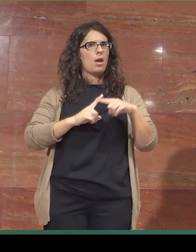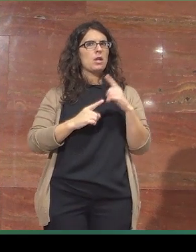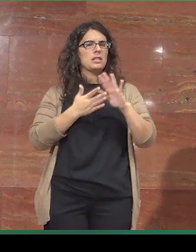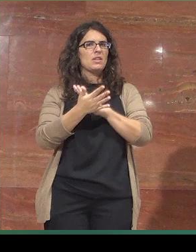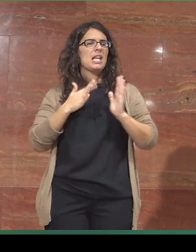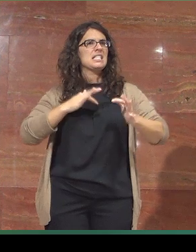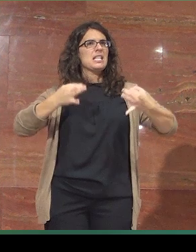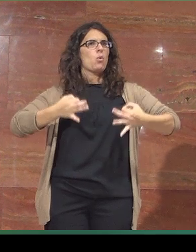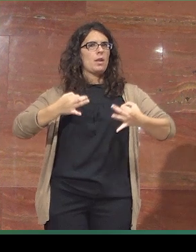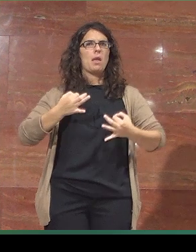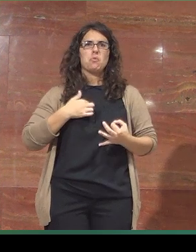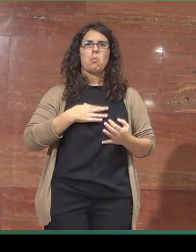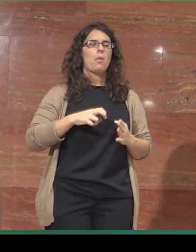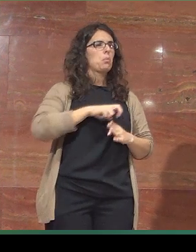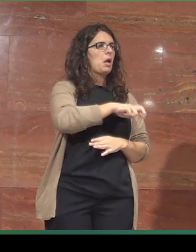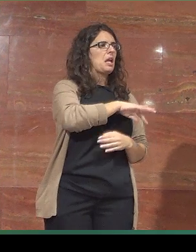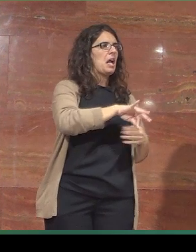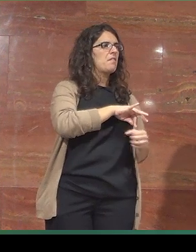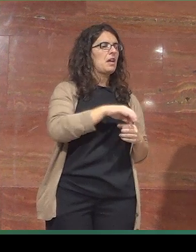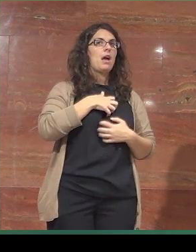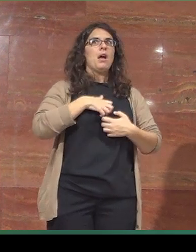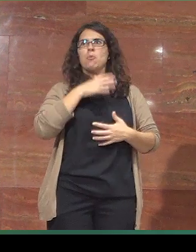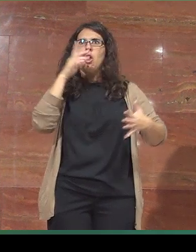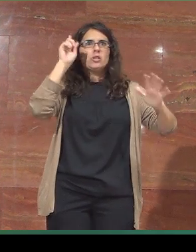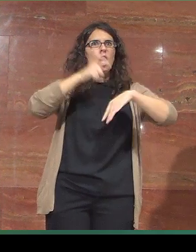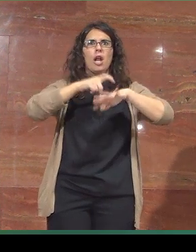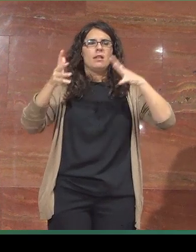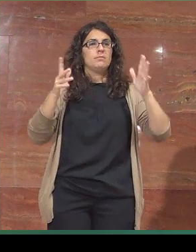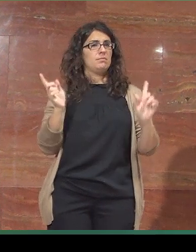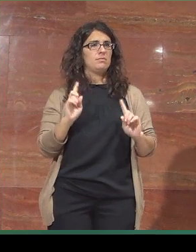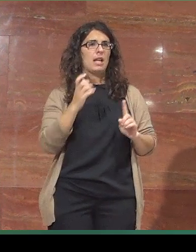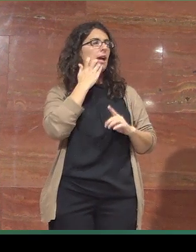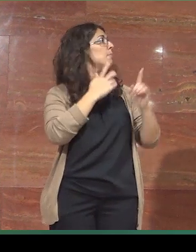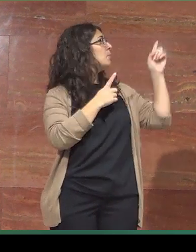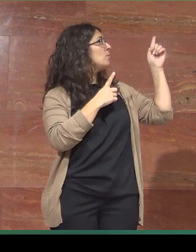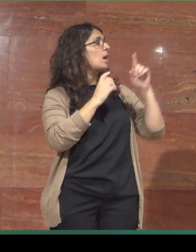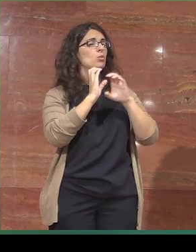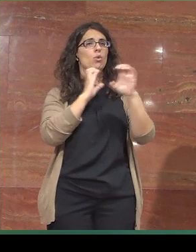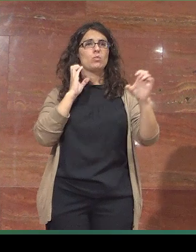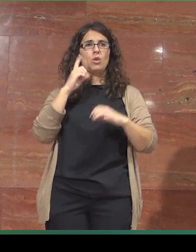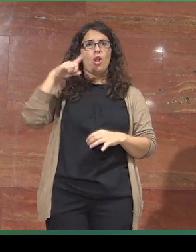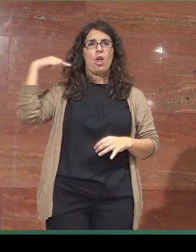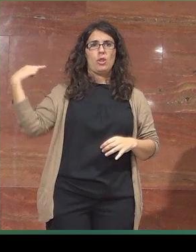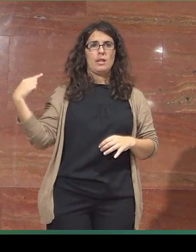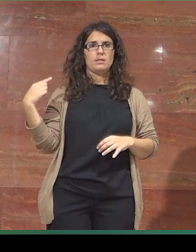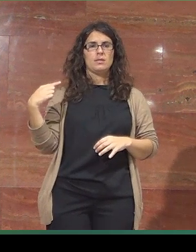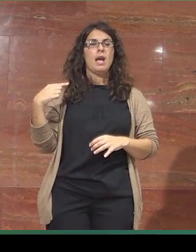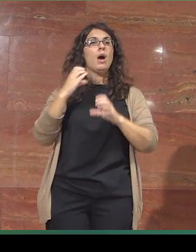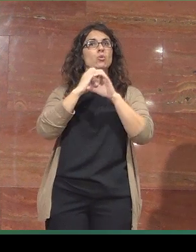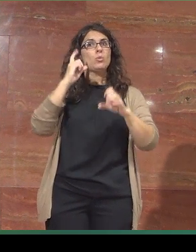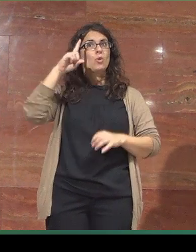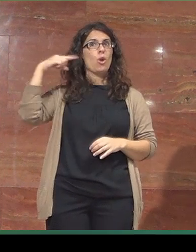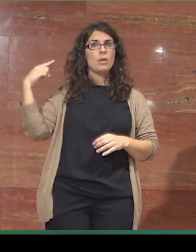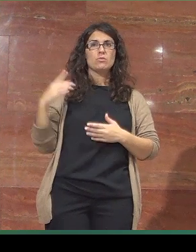top is from a bus in London. Every bus in London now has audible and visual next stop information, which